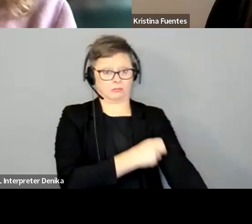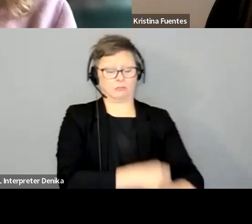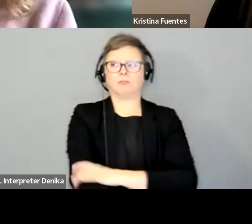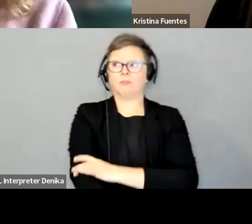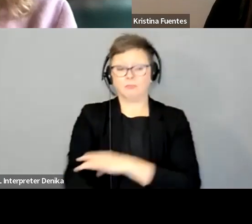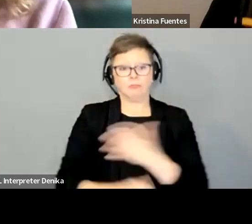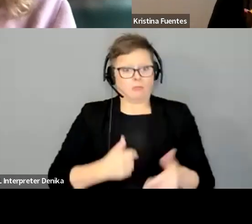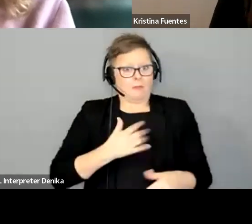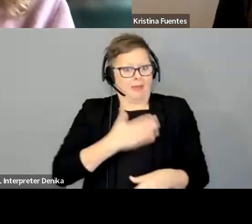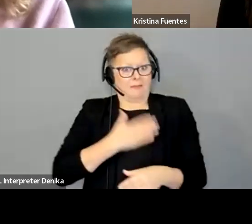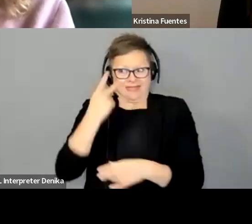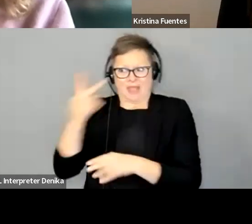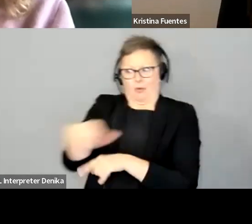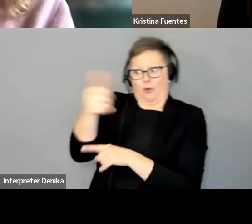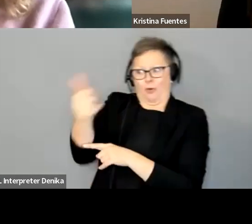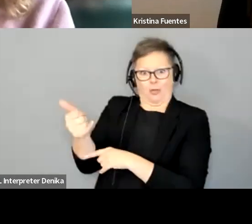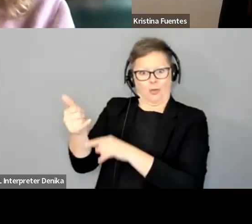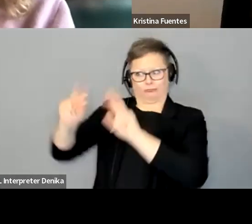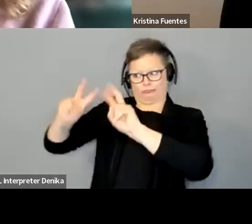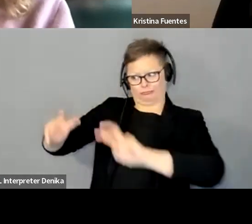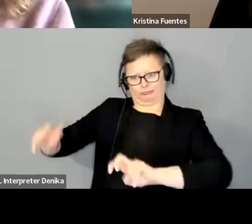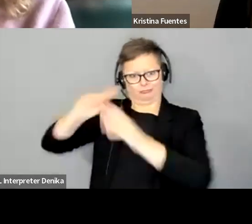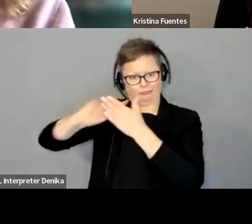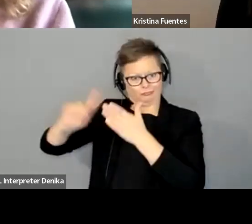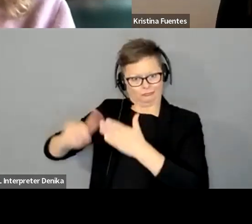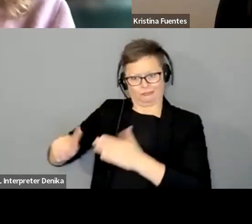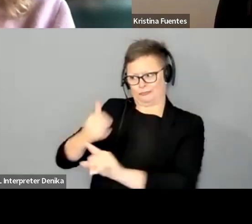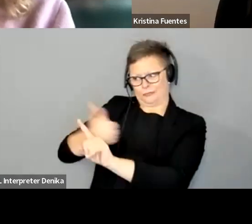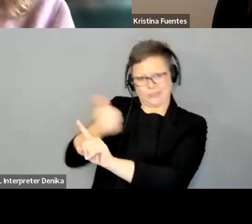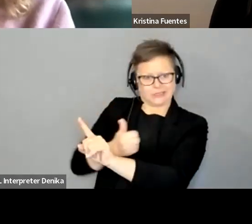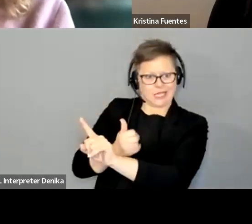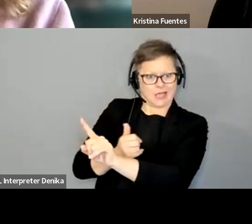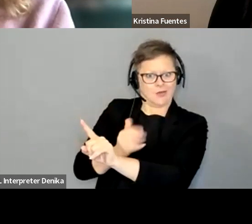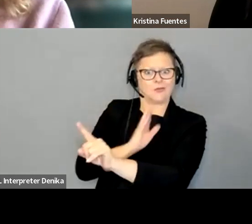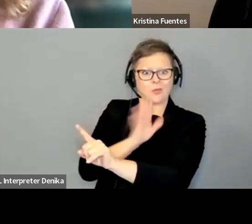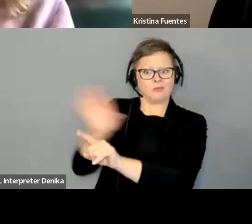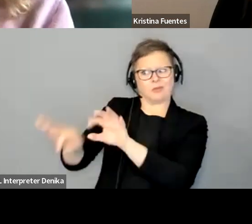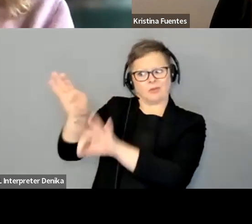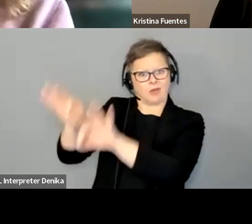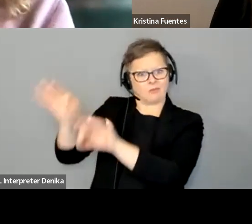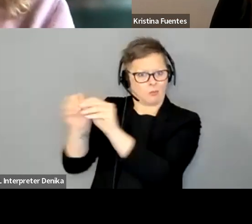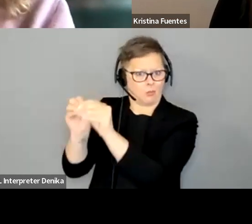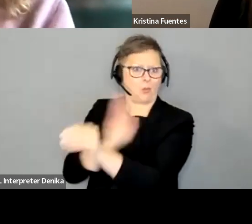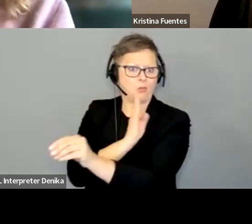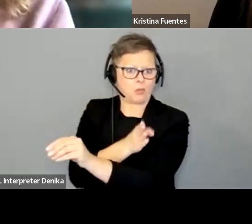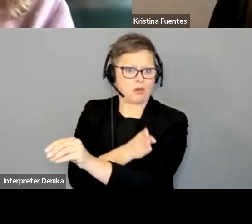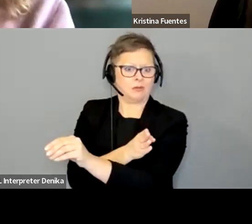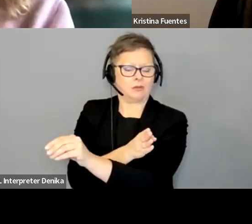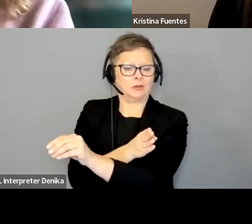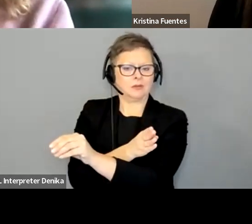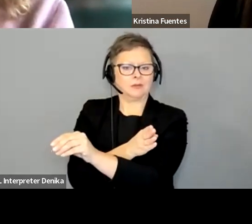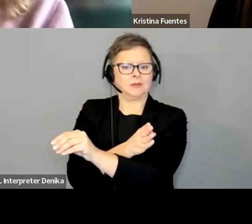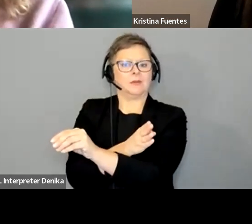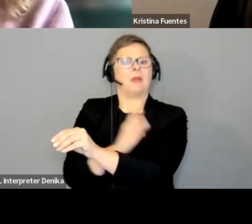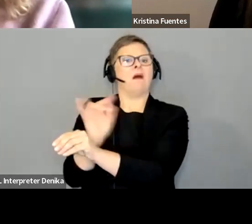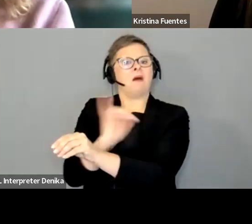other scoping review is actually hopefully going to have a lot more findings in that regard, and it's also being done at